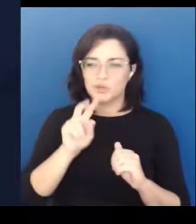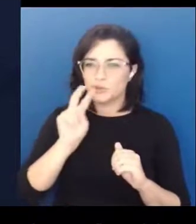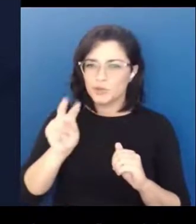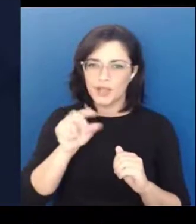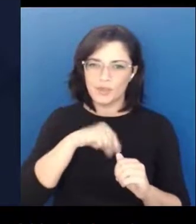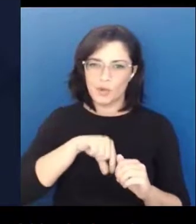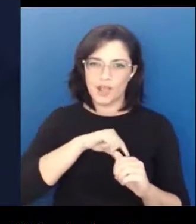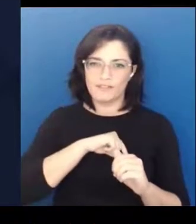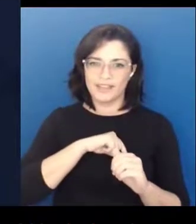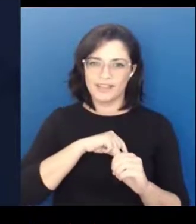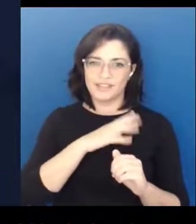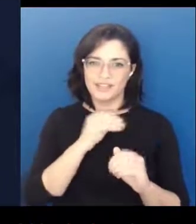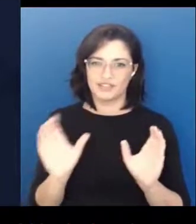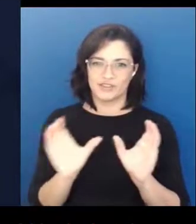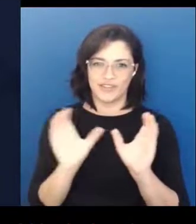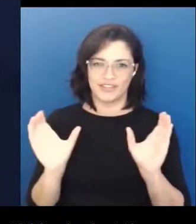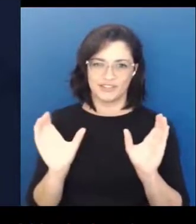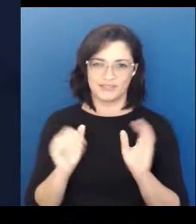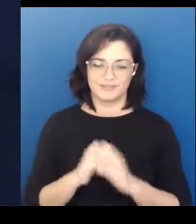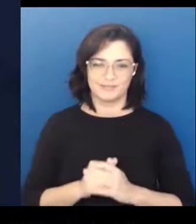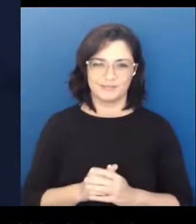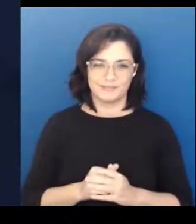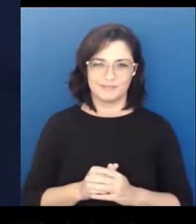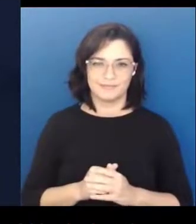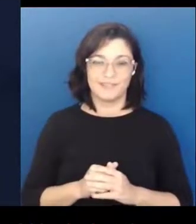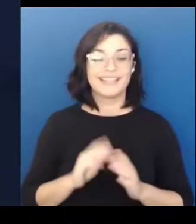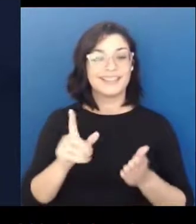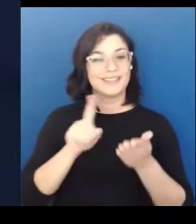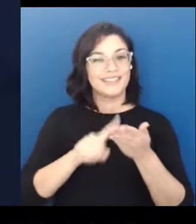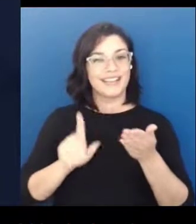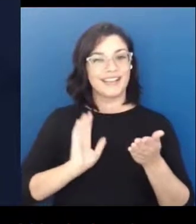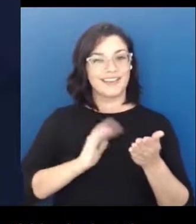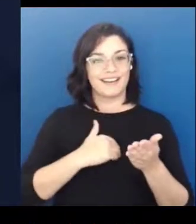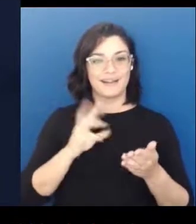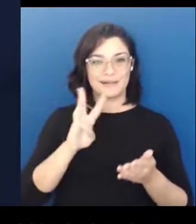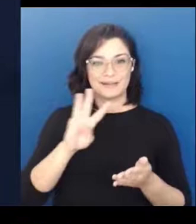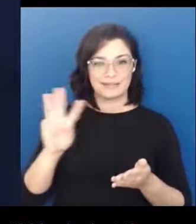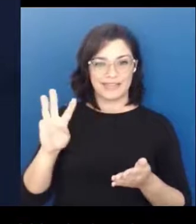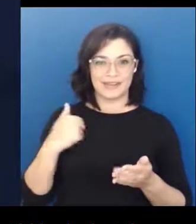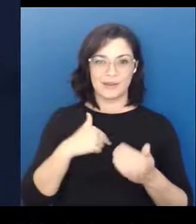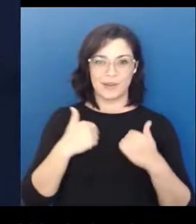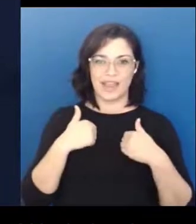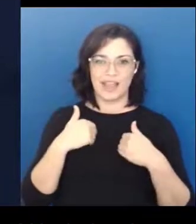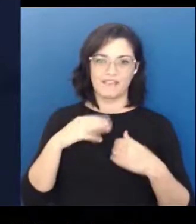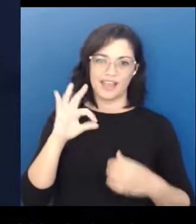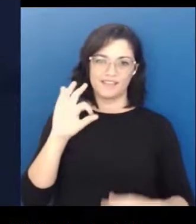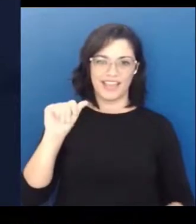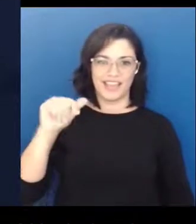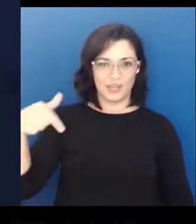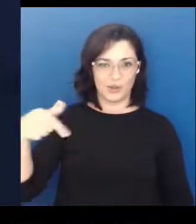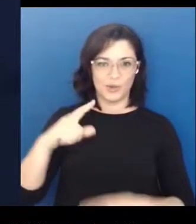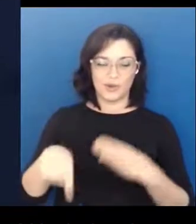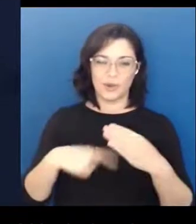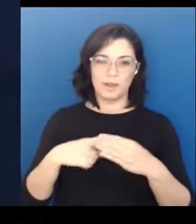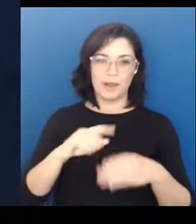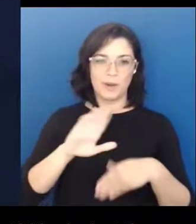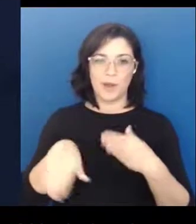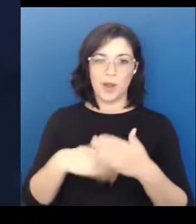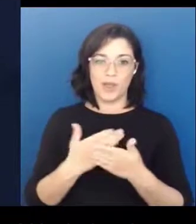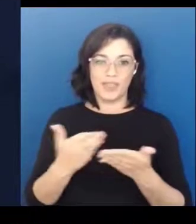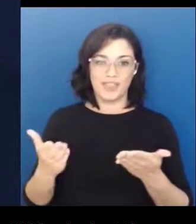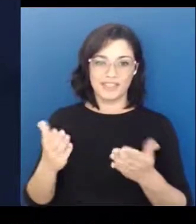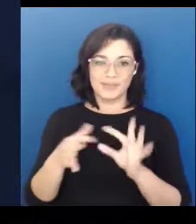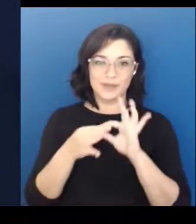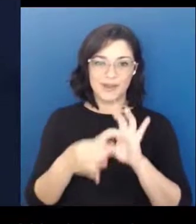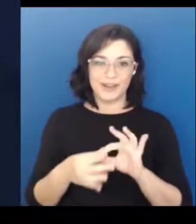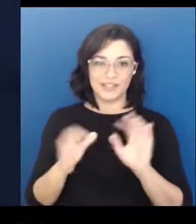certifications. So check out our website. We've got frequently asked questions about all things regarding the certification. I hope you'll check